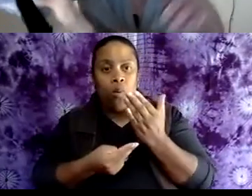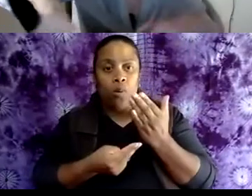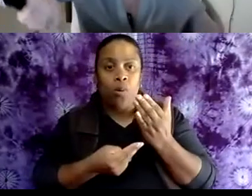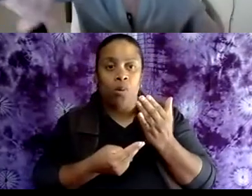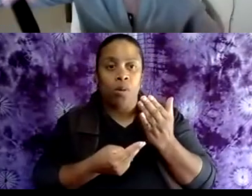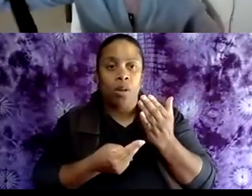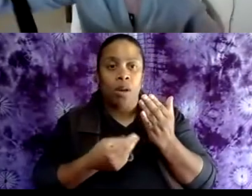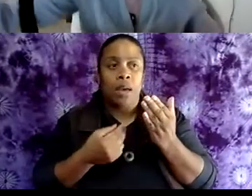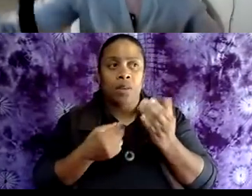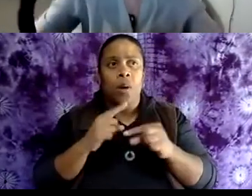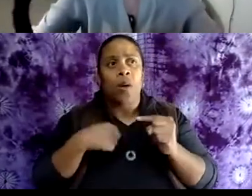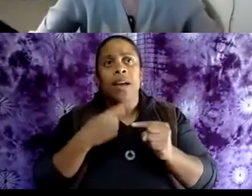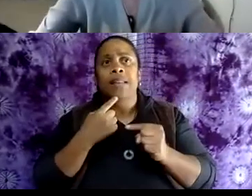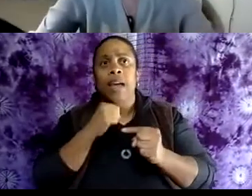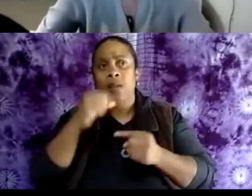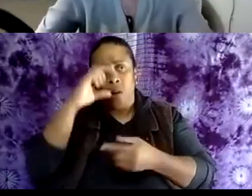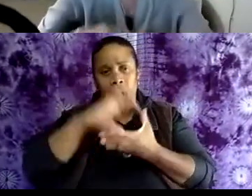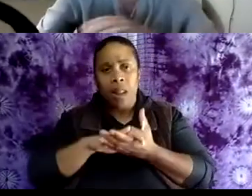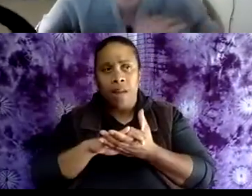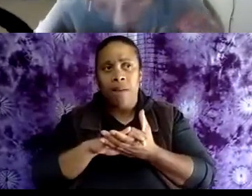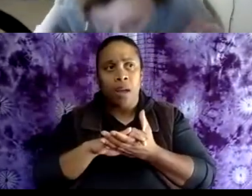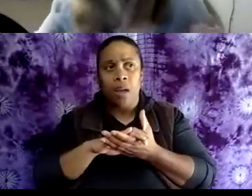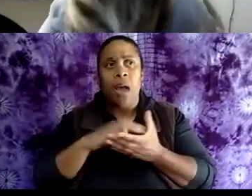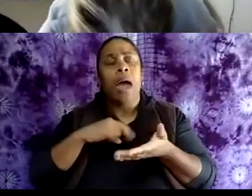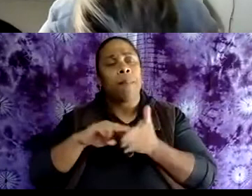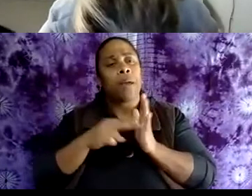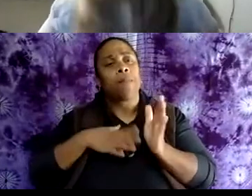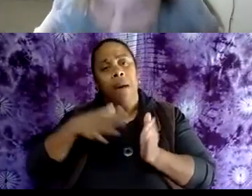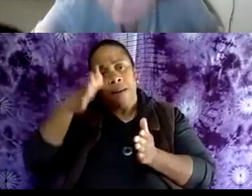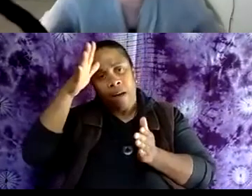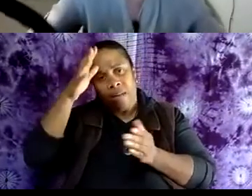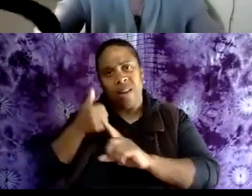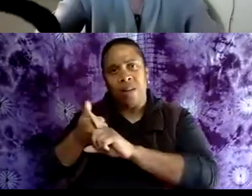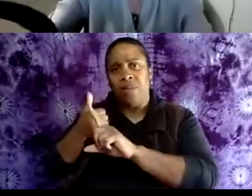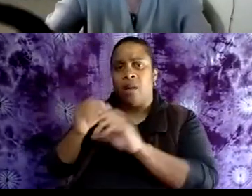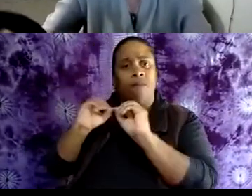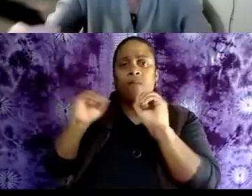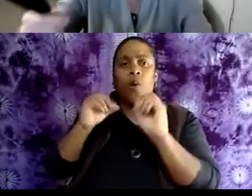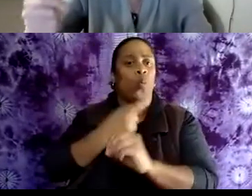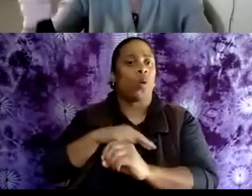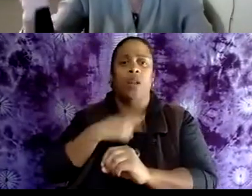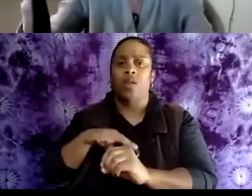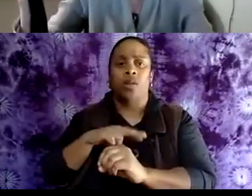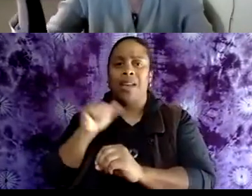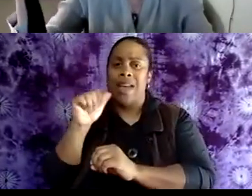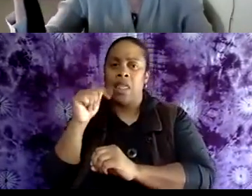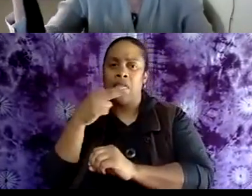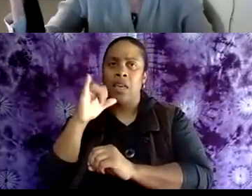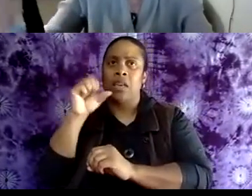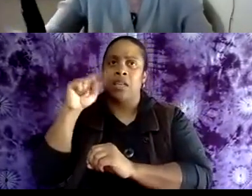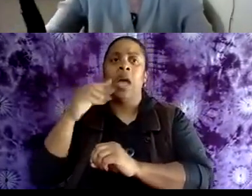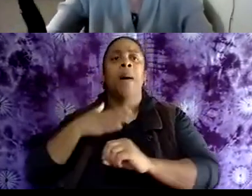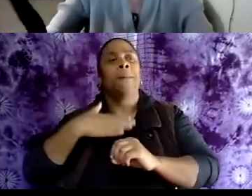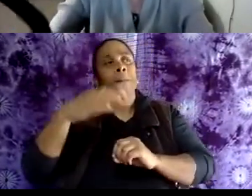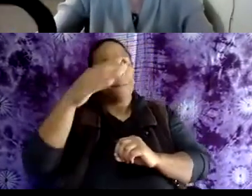say I don't believe in it, it's because my dad was an atheist. And I have his genes just like my mom, who was a medium and a witch. I have her